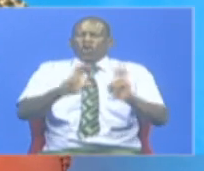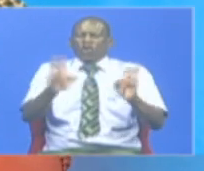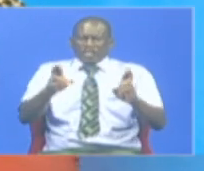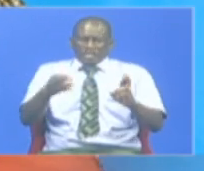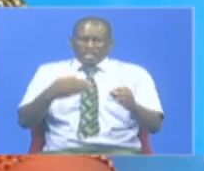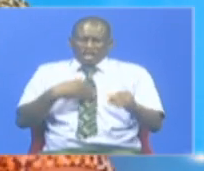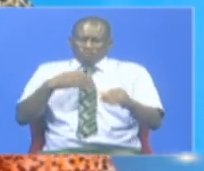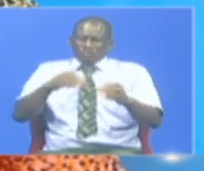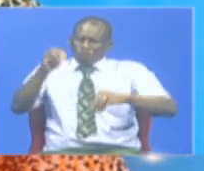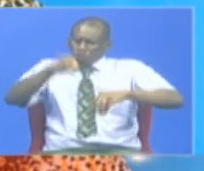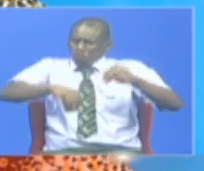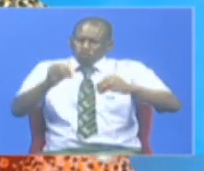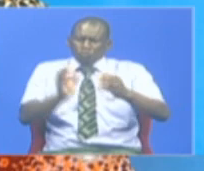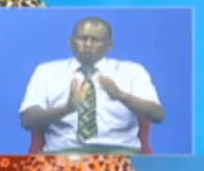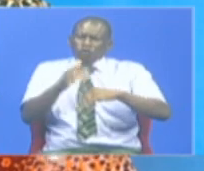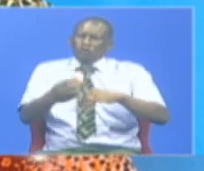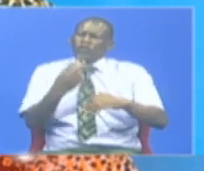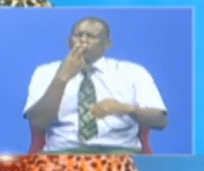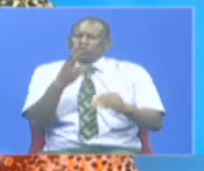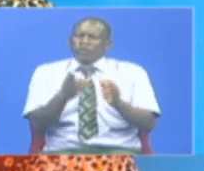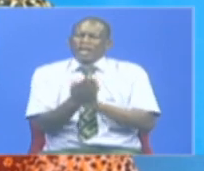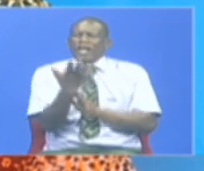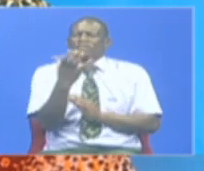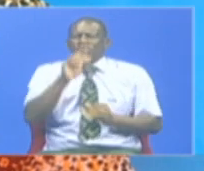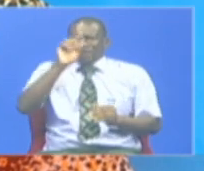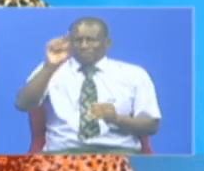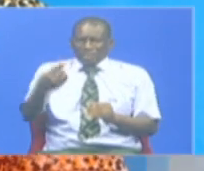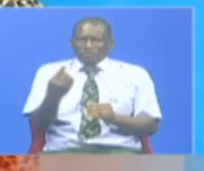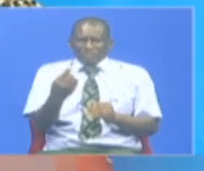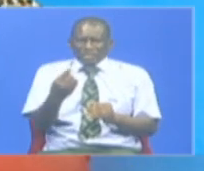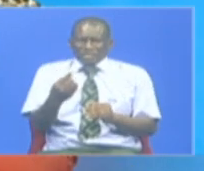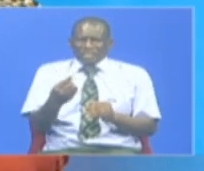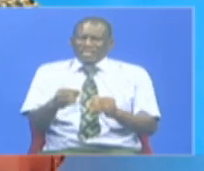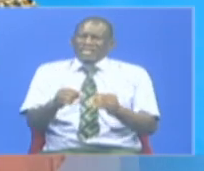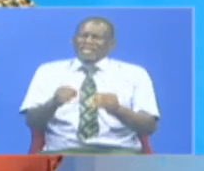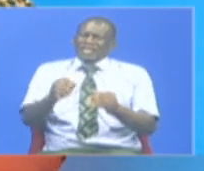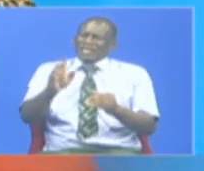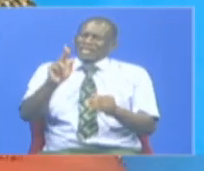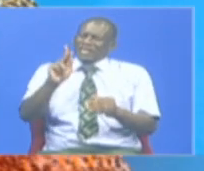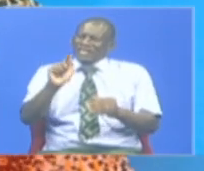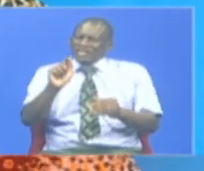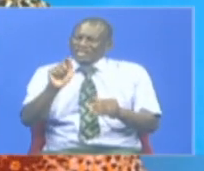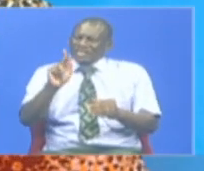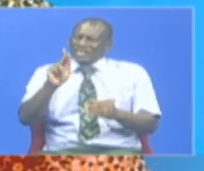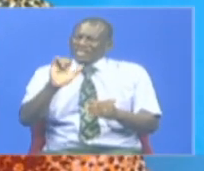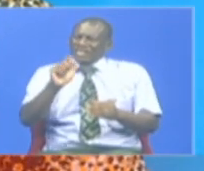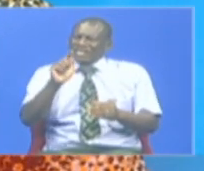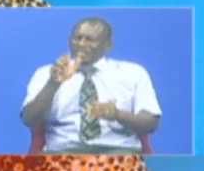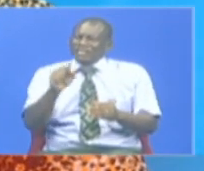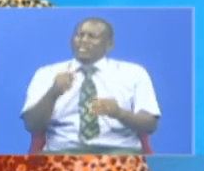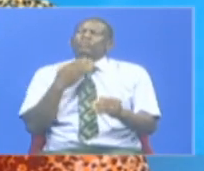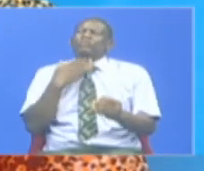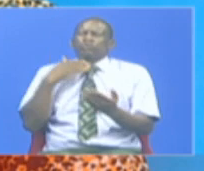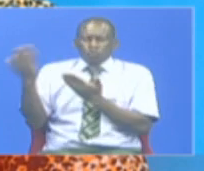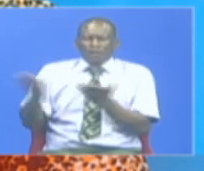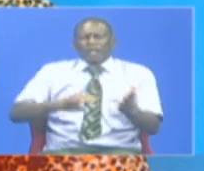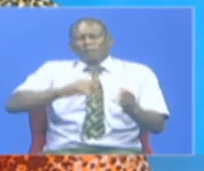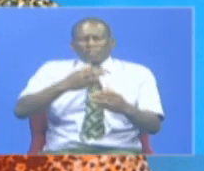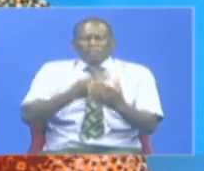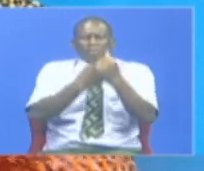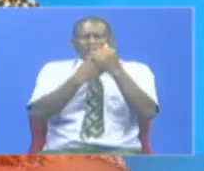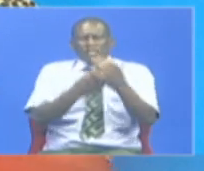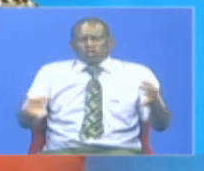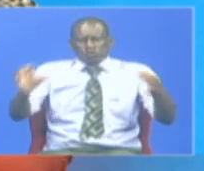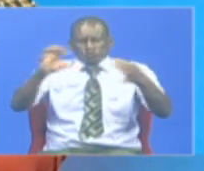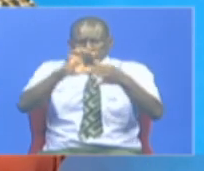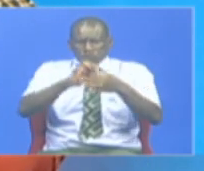a contribution of more than 250,000 starter kits, and we want to welcome more partners to come on board